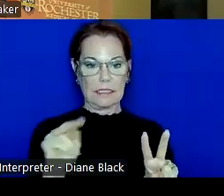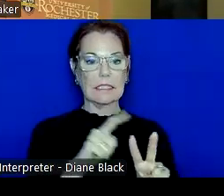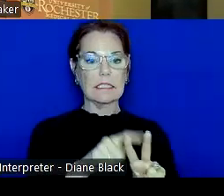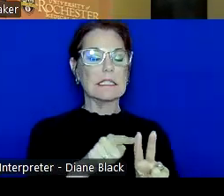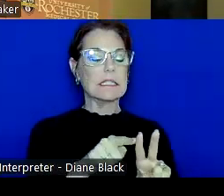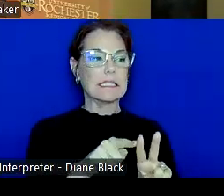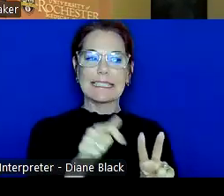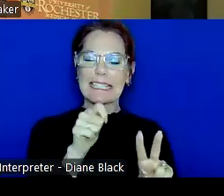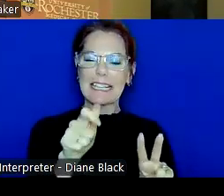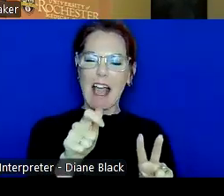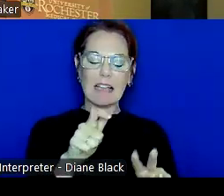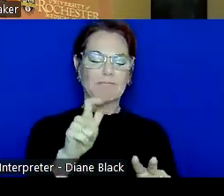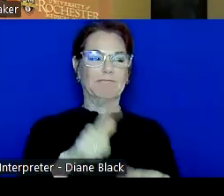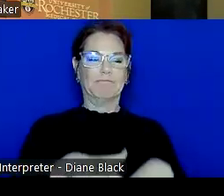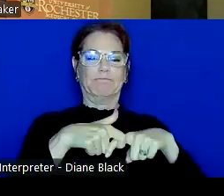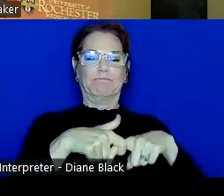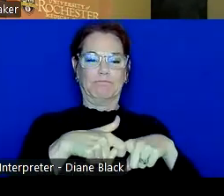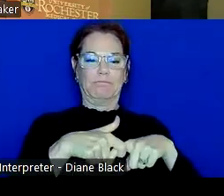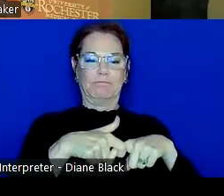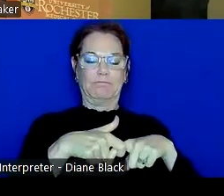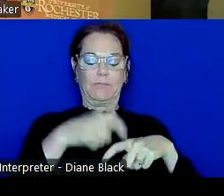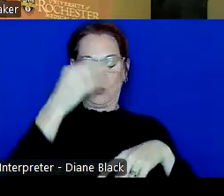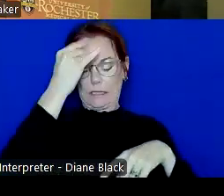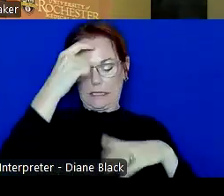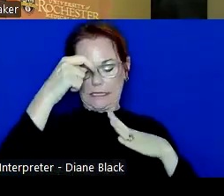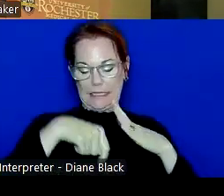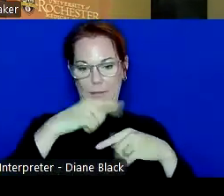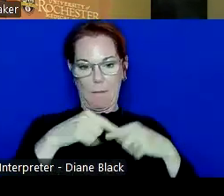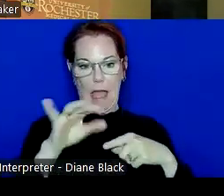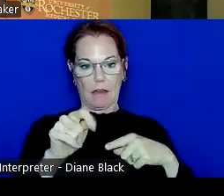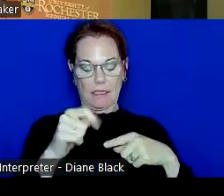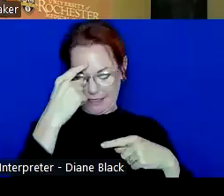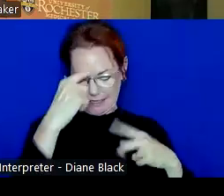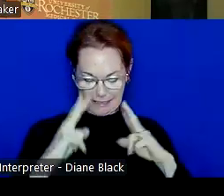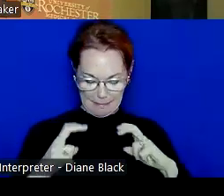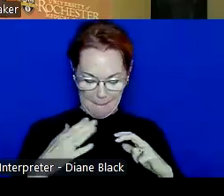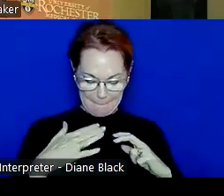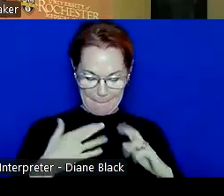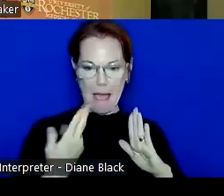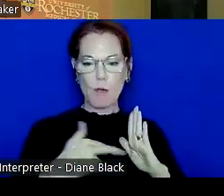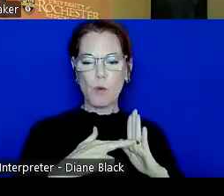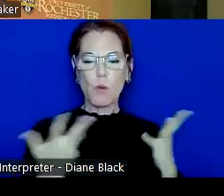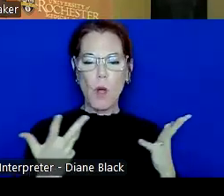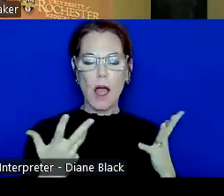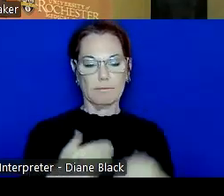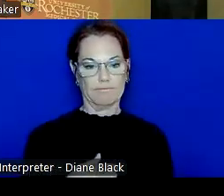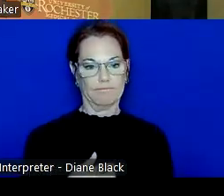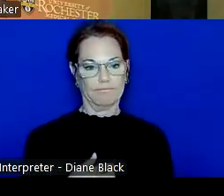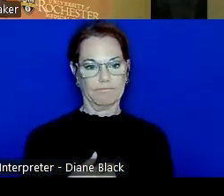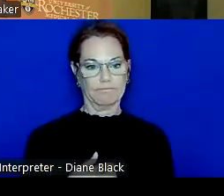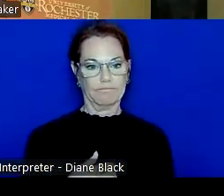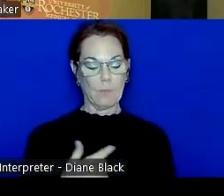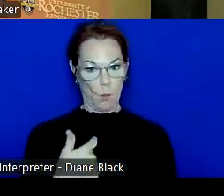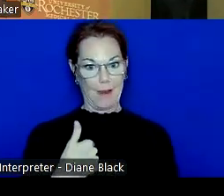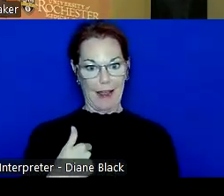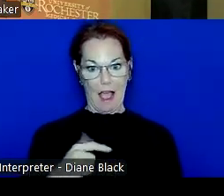mirror themselves and start to think about it. What was my role? What was my part? When I started teaching this to fourth graders, I had